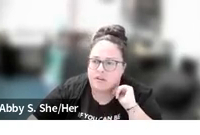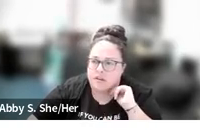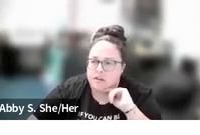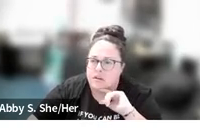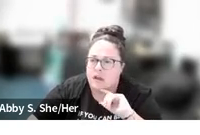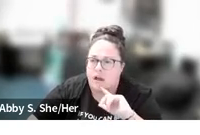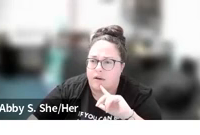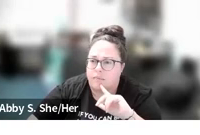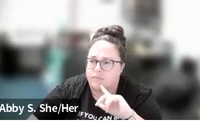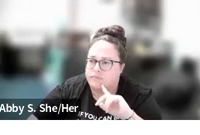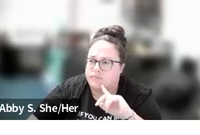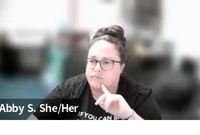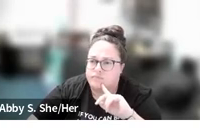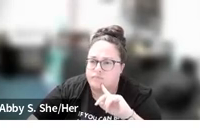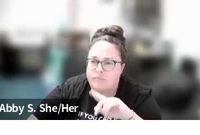Health.